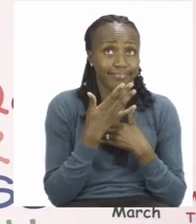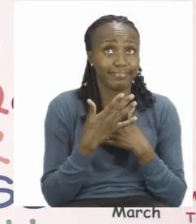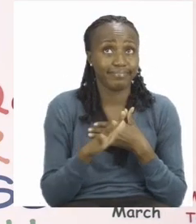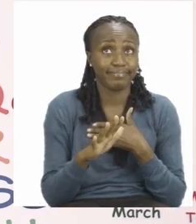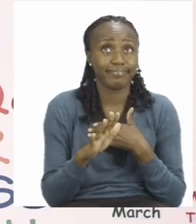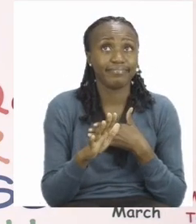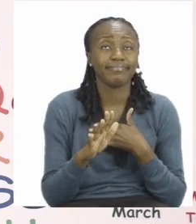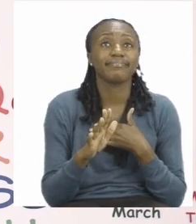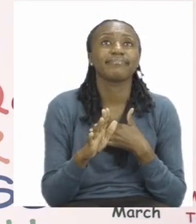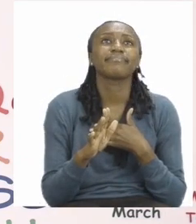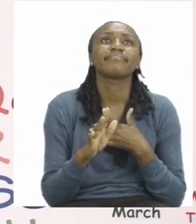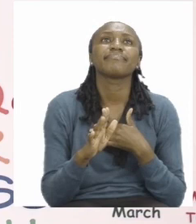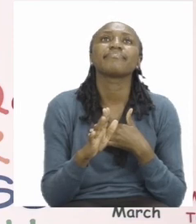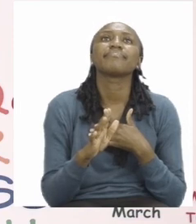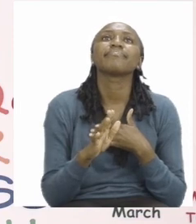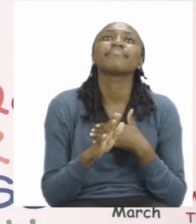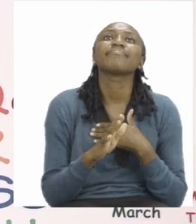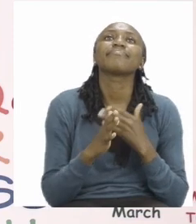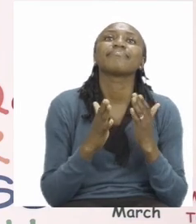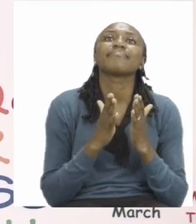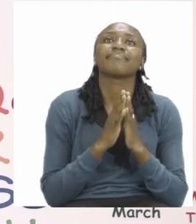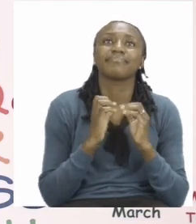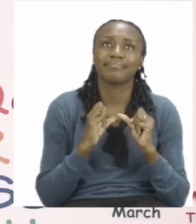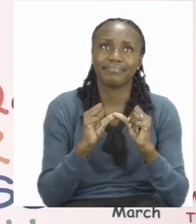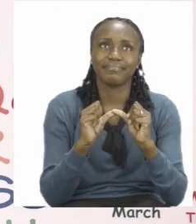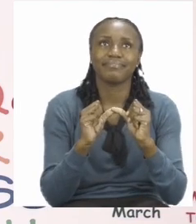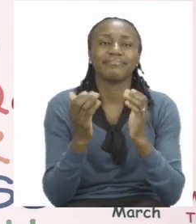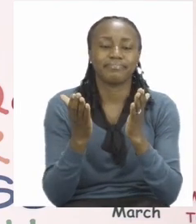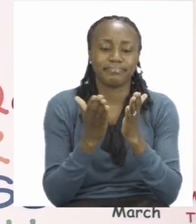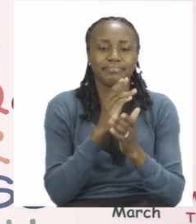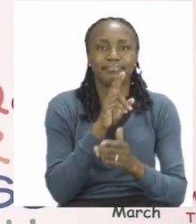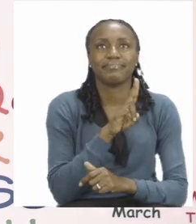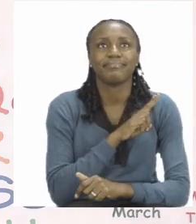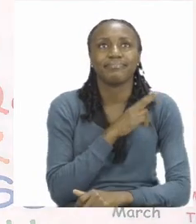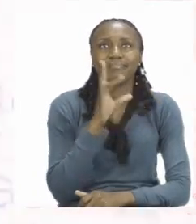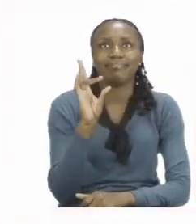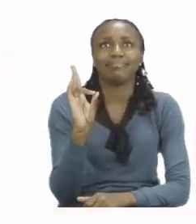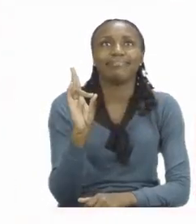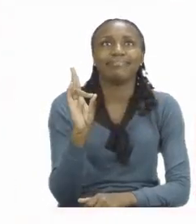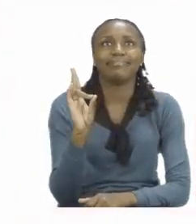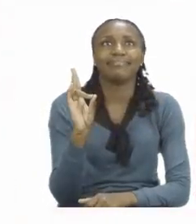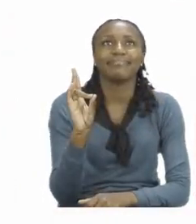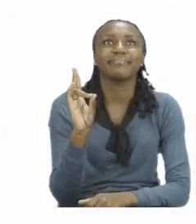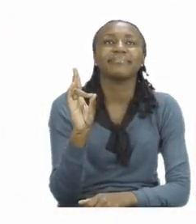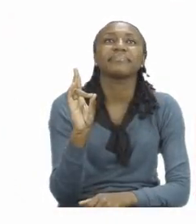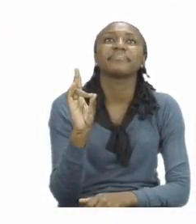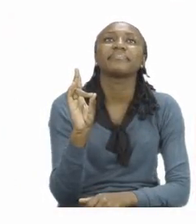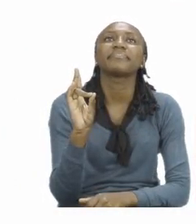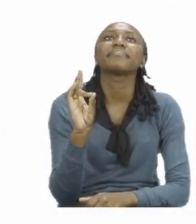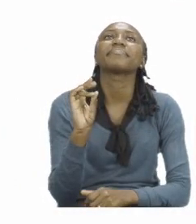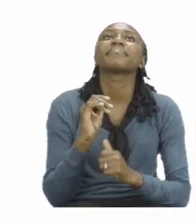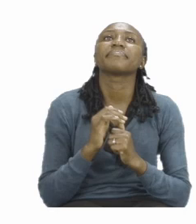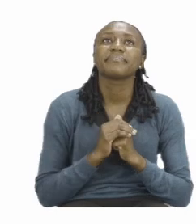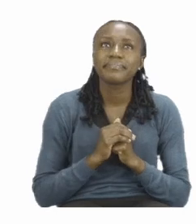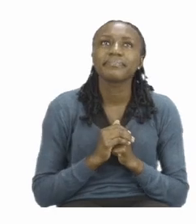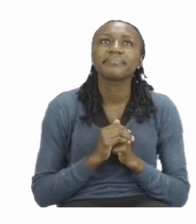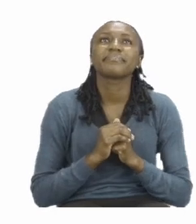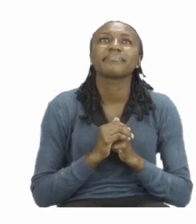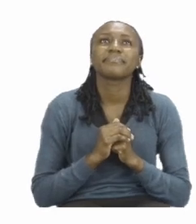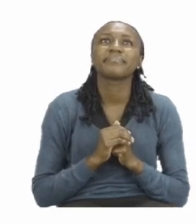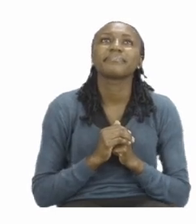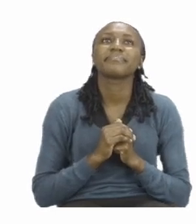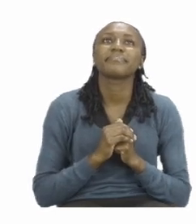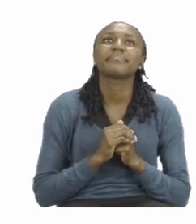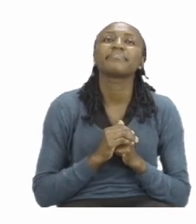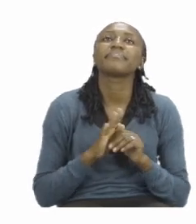your sentences, you can move to the next page, page 27. On page 27, we are going to